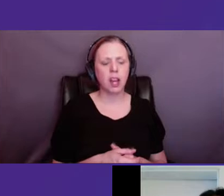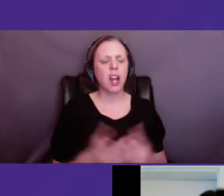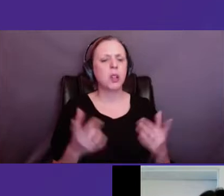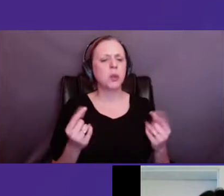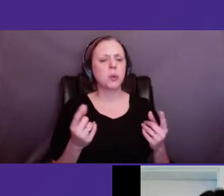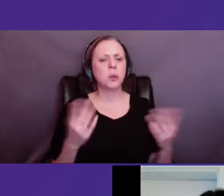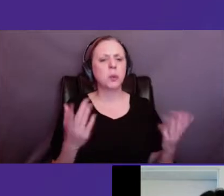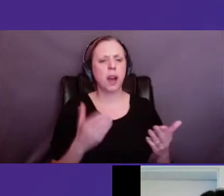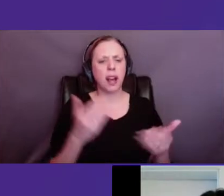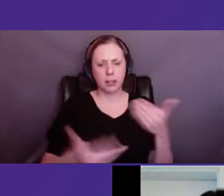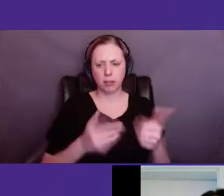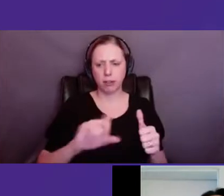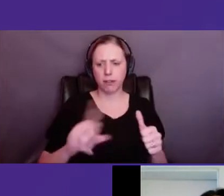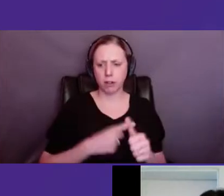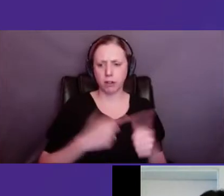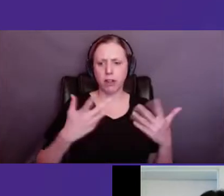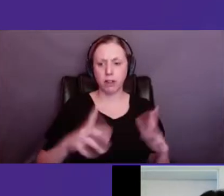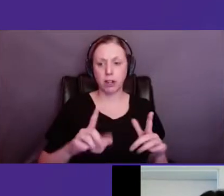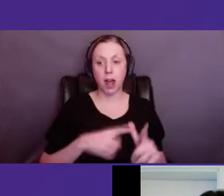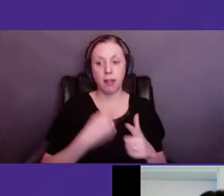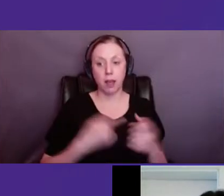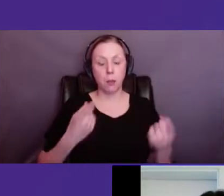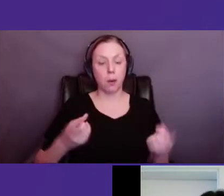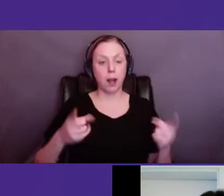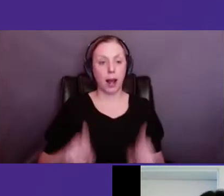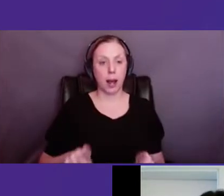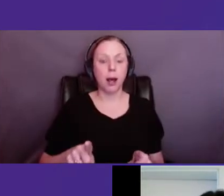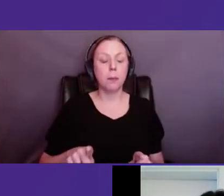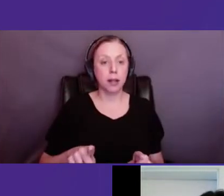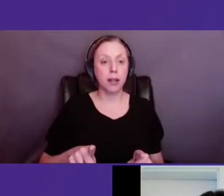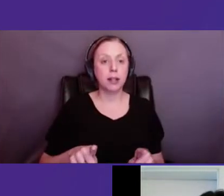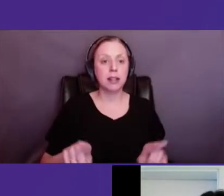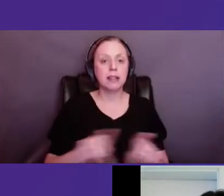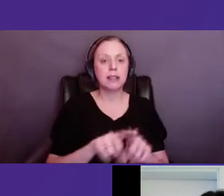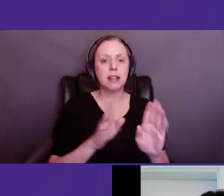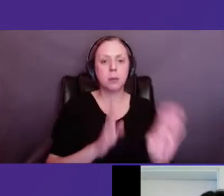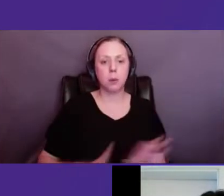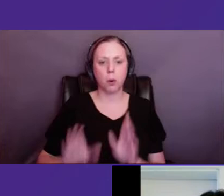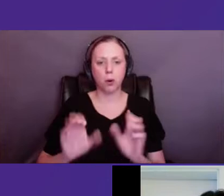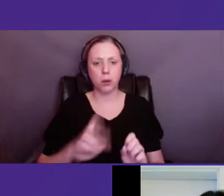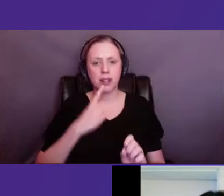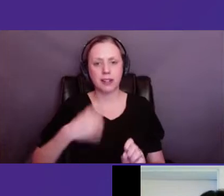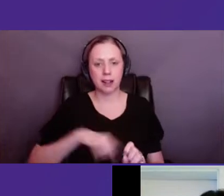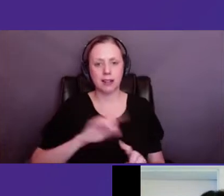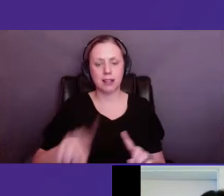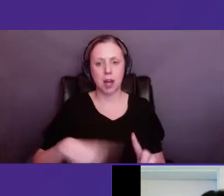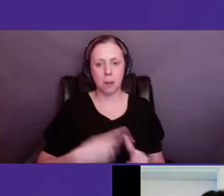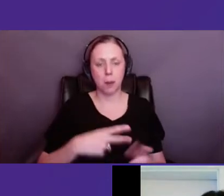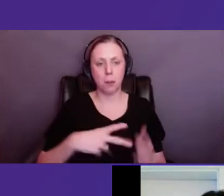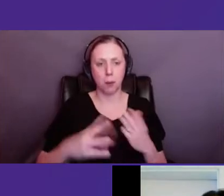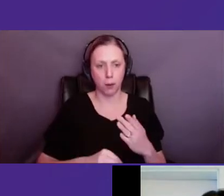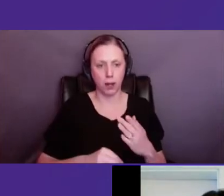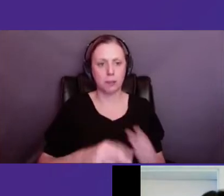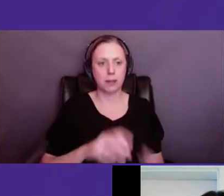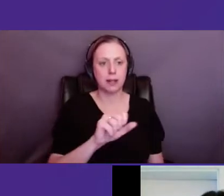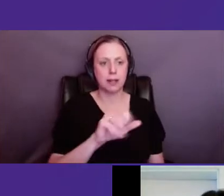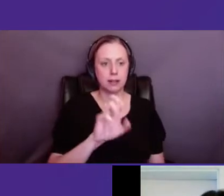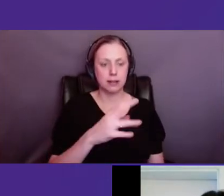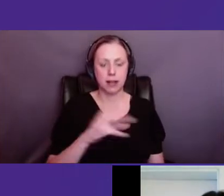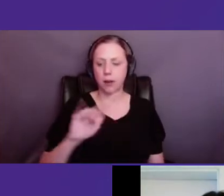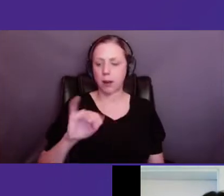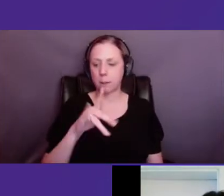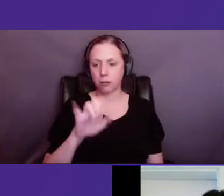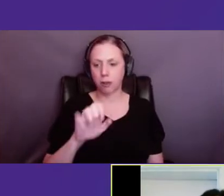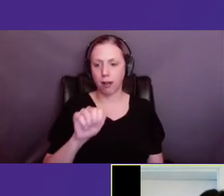do introductions first, and then in the same order, you can go ahead and tell us about the programs you're working on. So Sarah, Michelle, Anna.